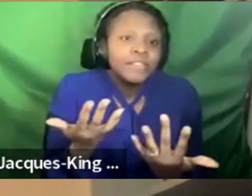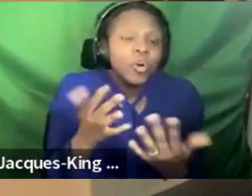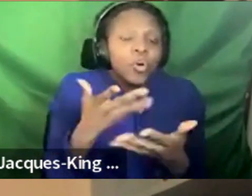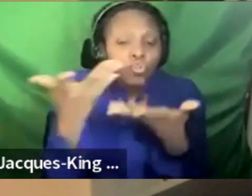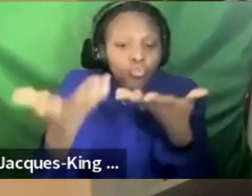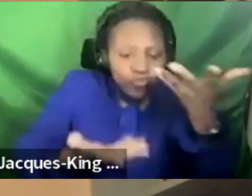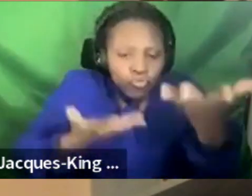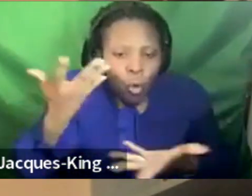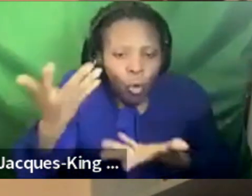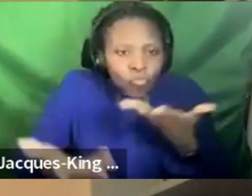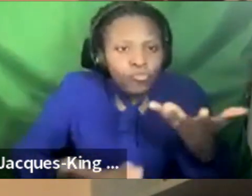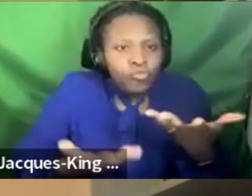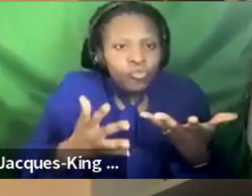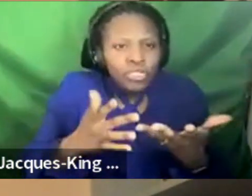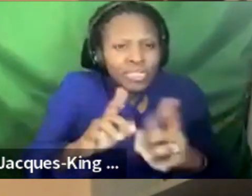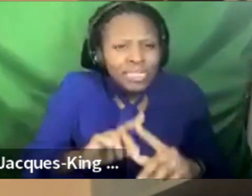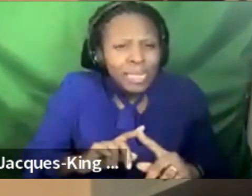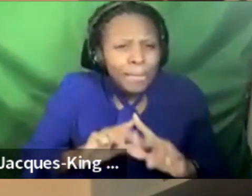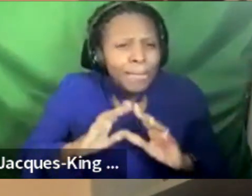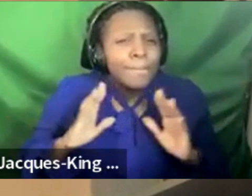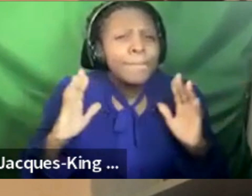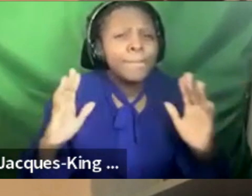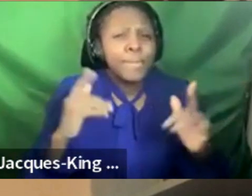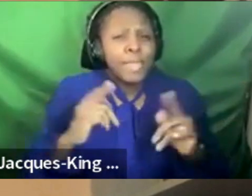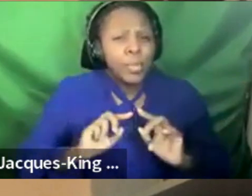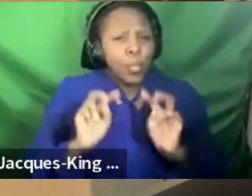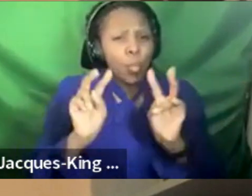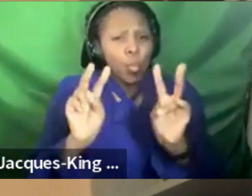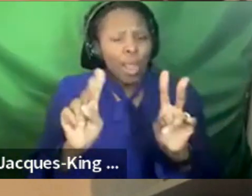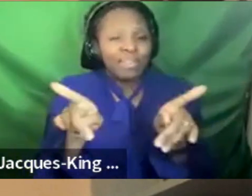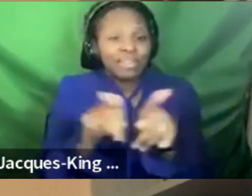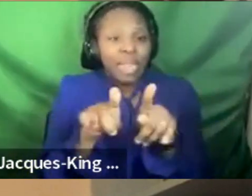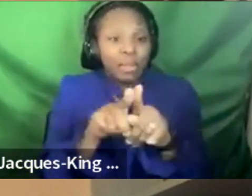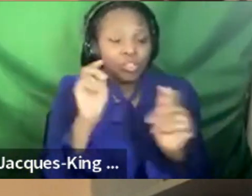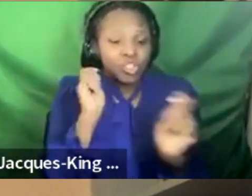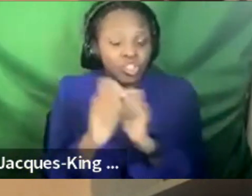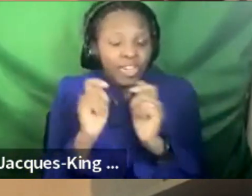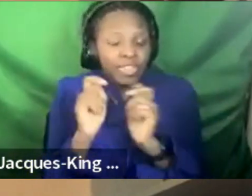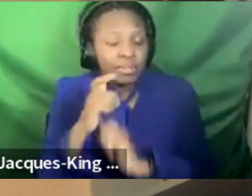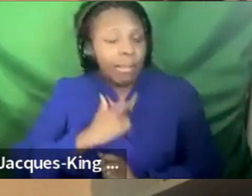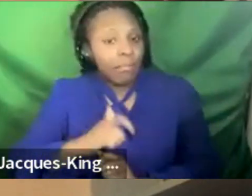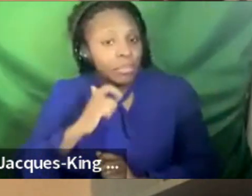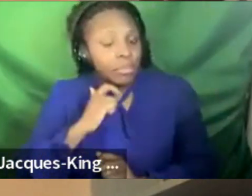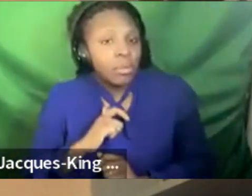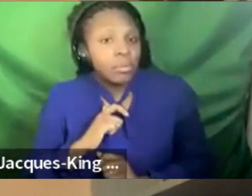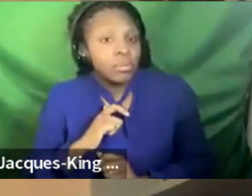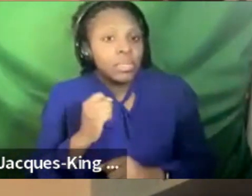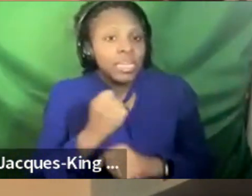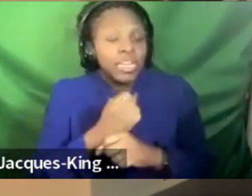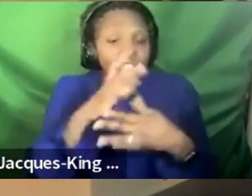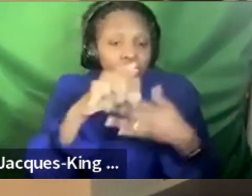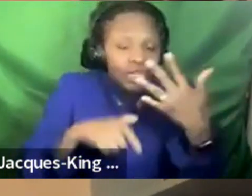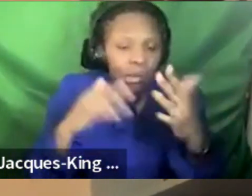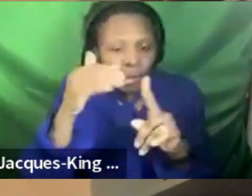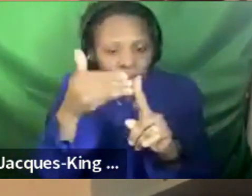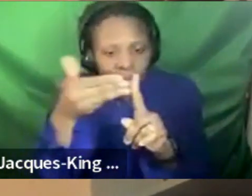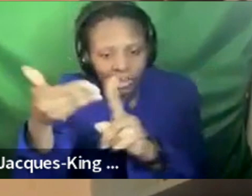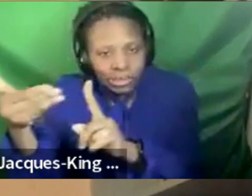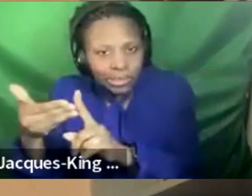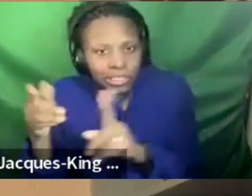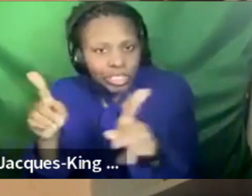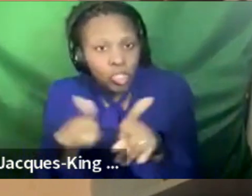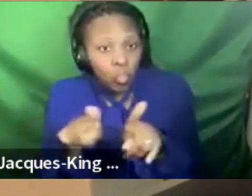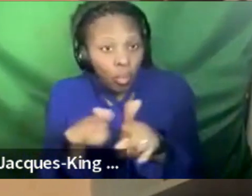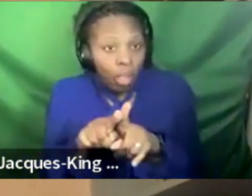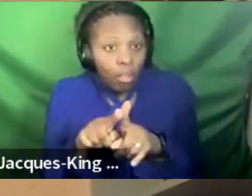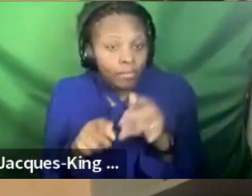up possibilities for the stories in a huge way. And